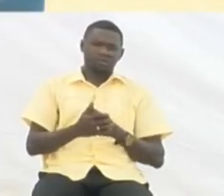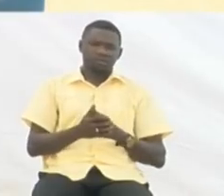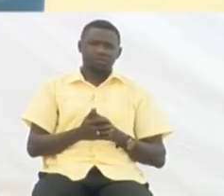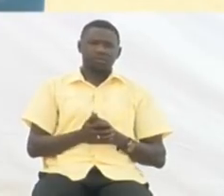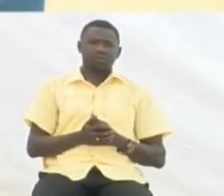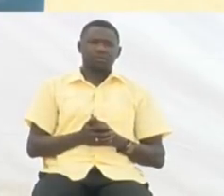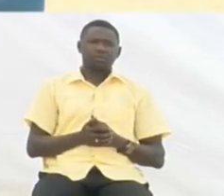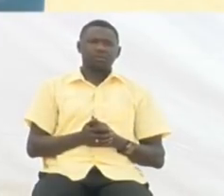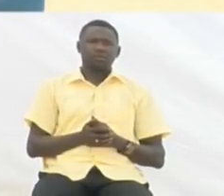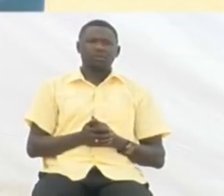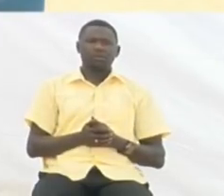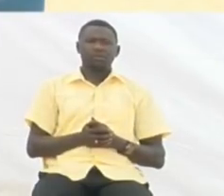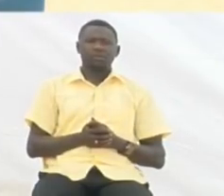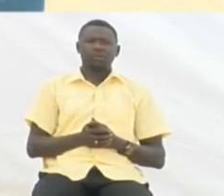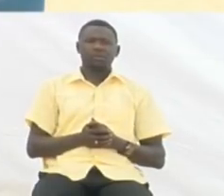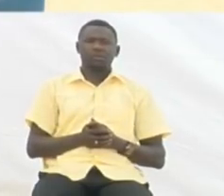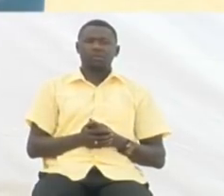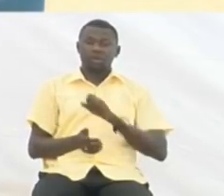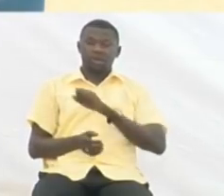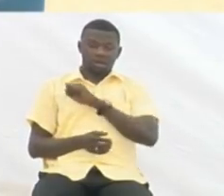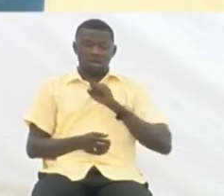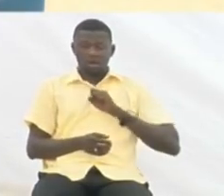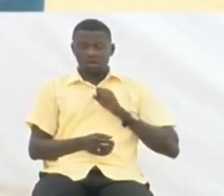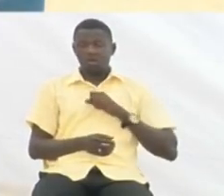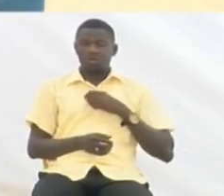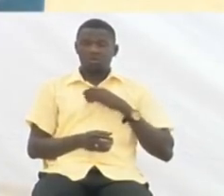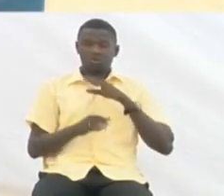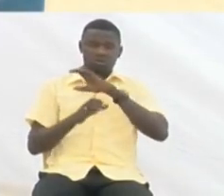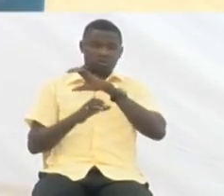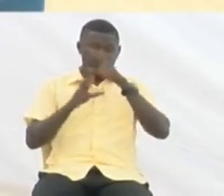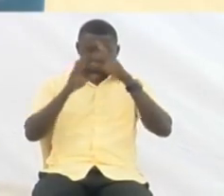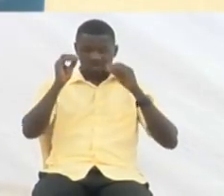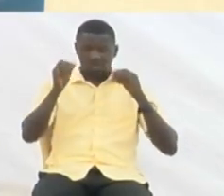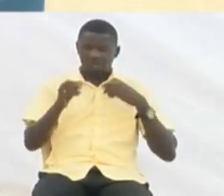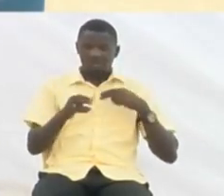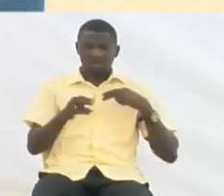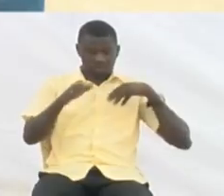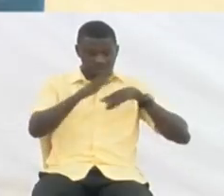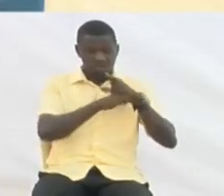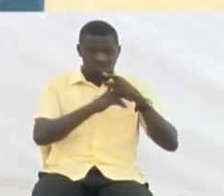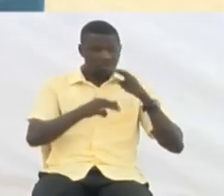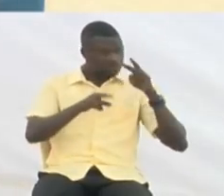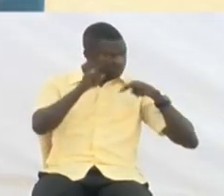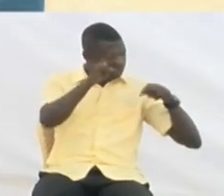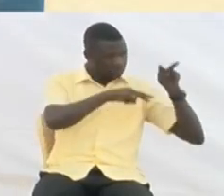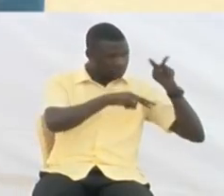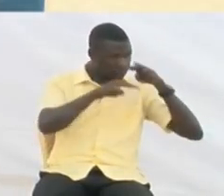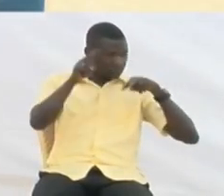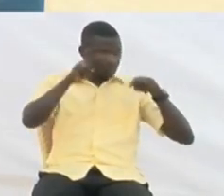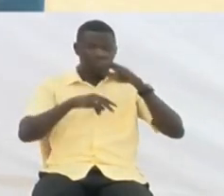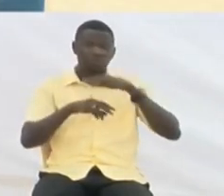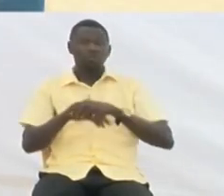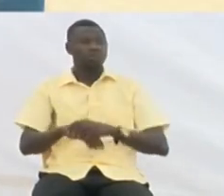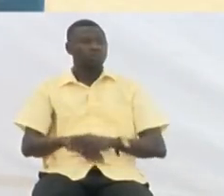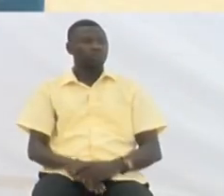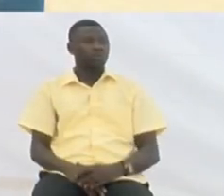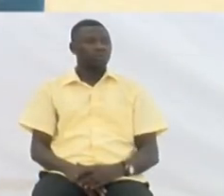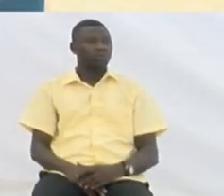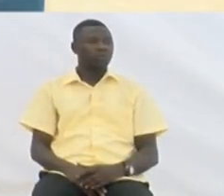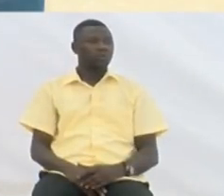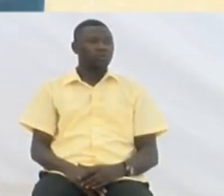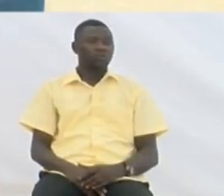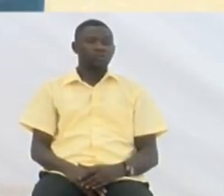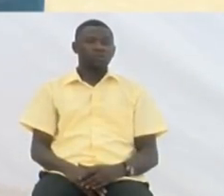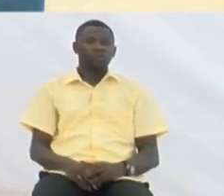jumped them. But in our houses, they used to come in and they look for us.